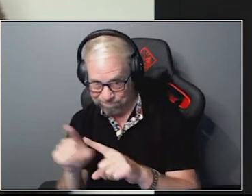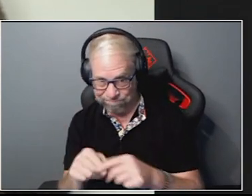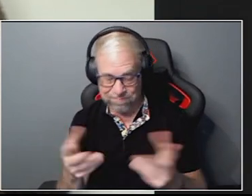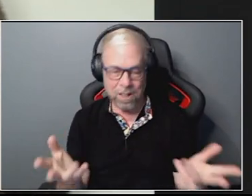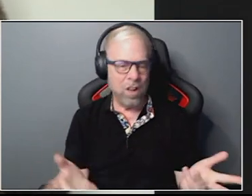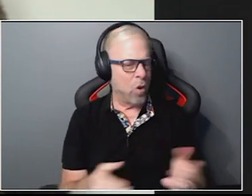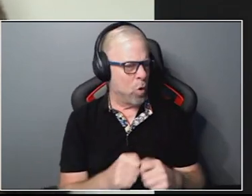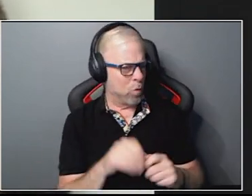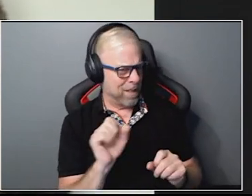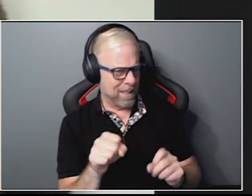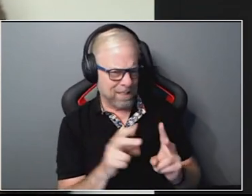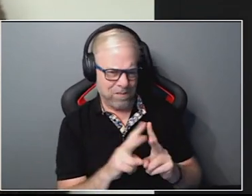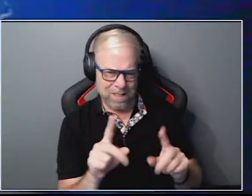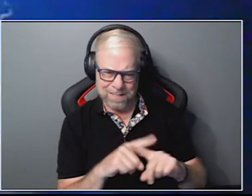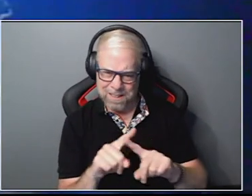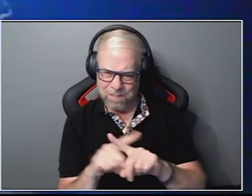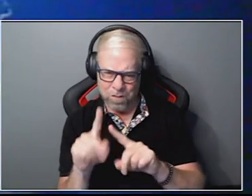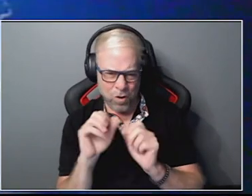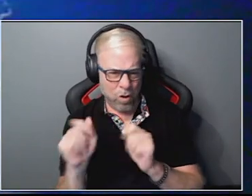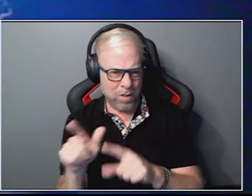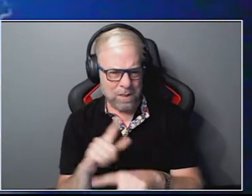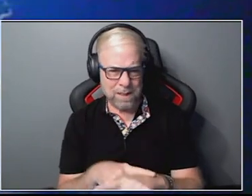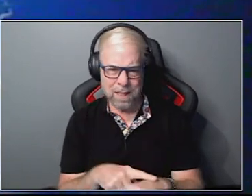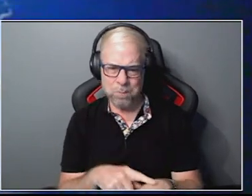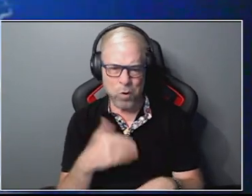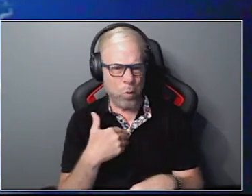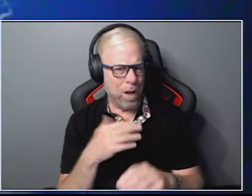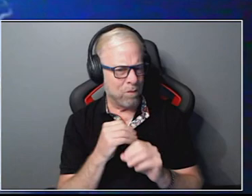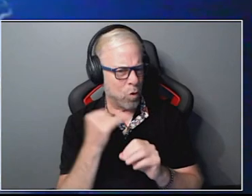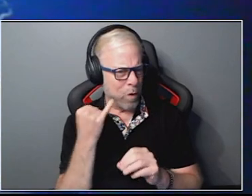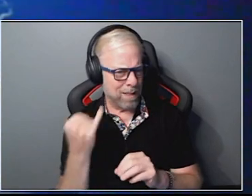you. You have no idea.